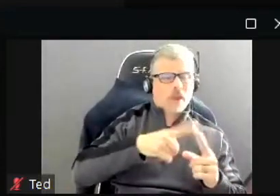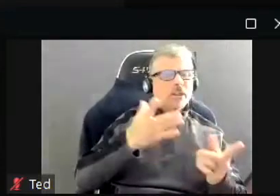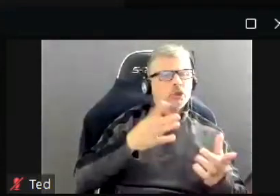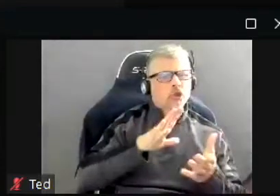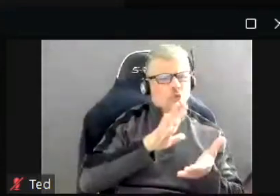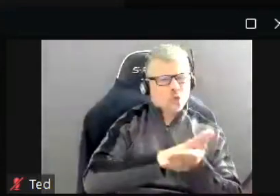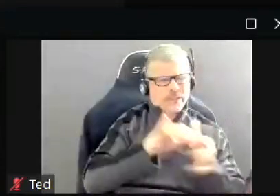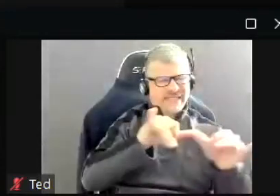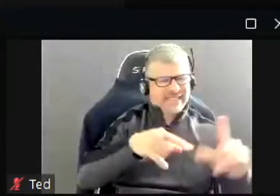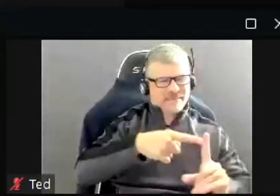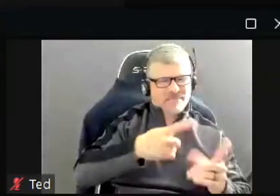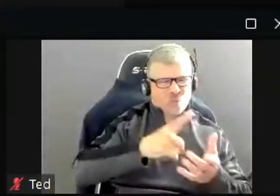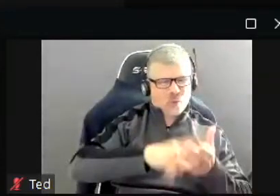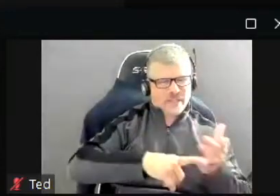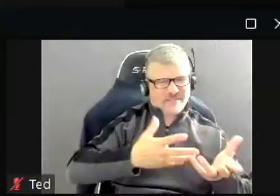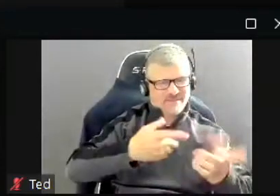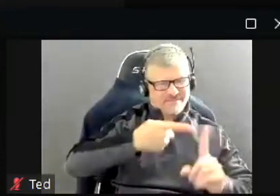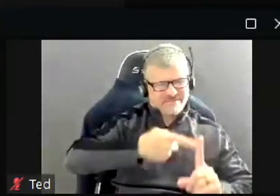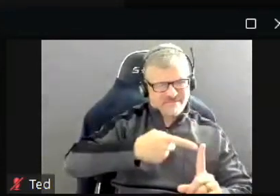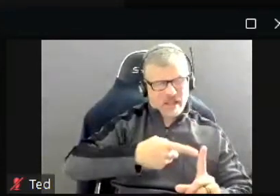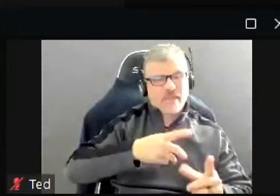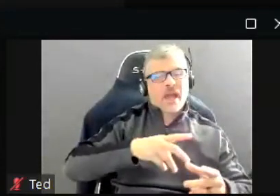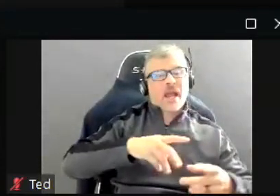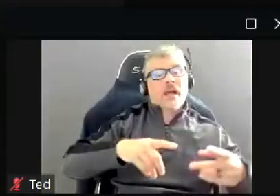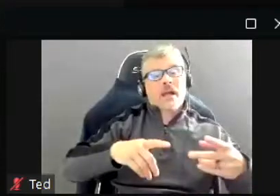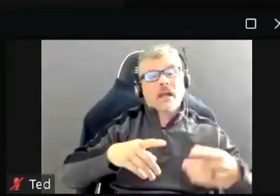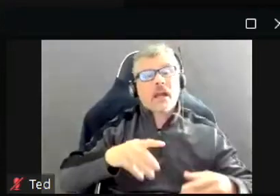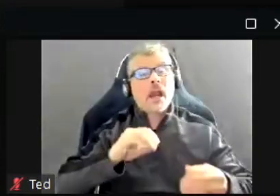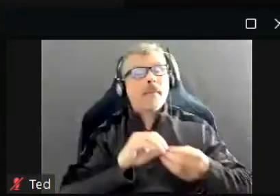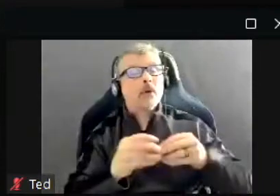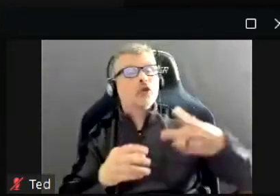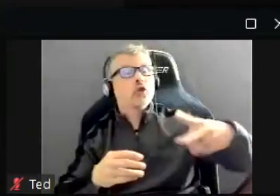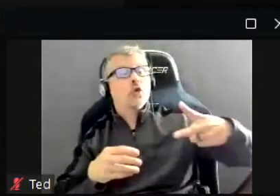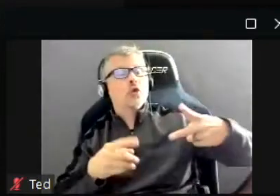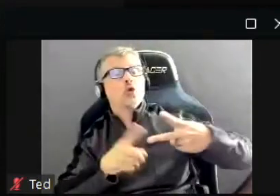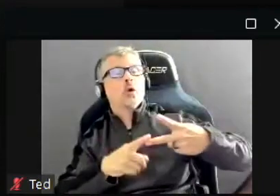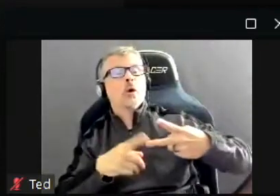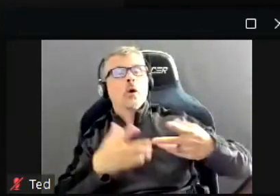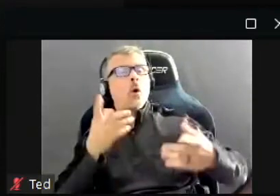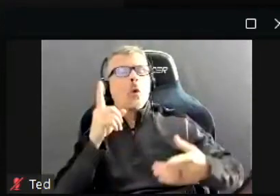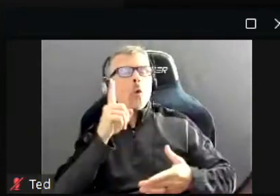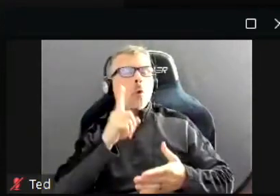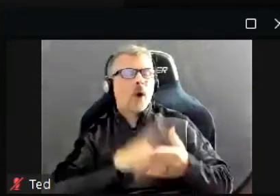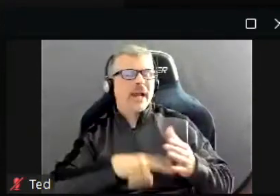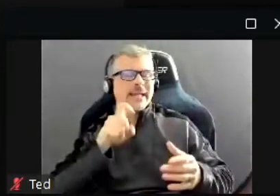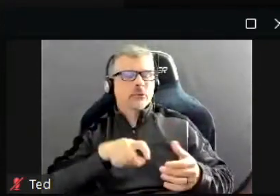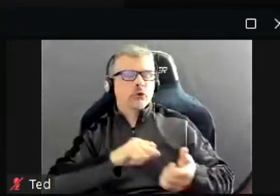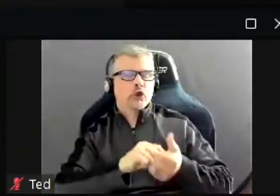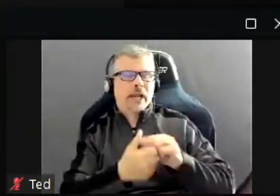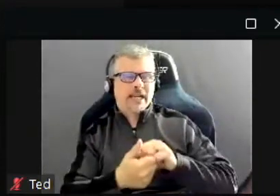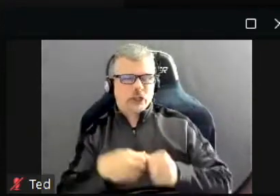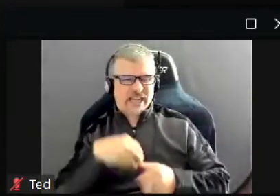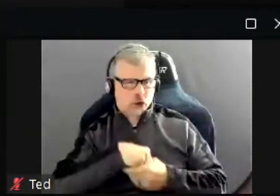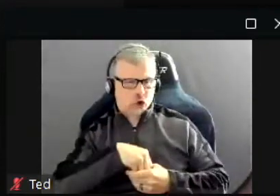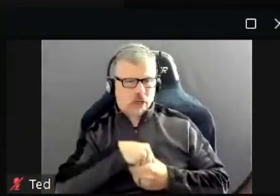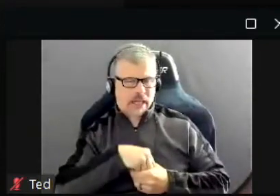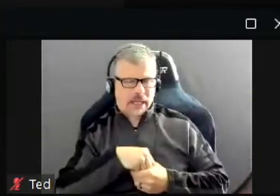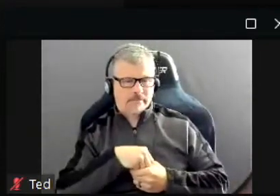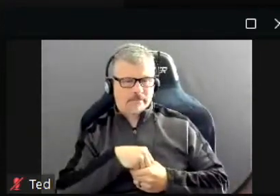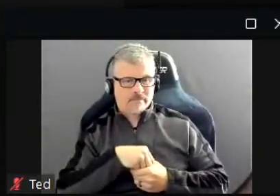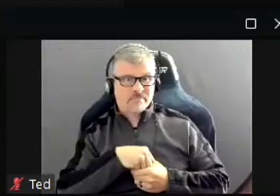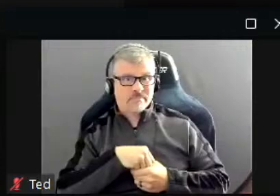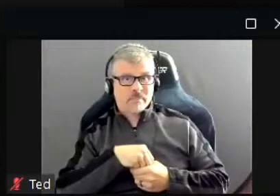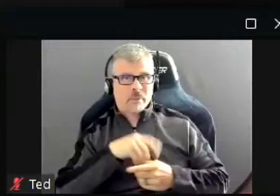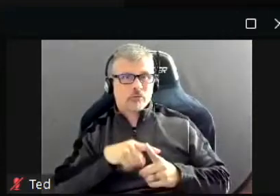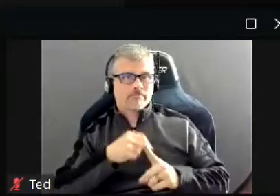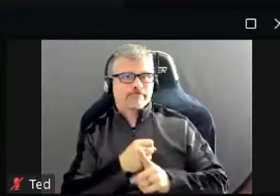Number 2 would be what has to change internally in order for this to happen. And what that means, that's a